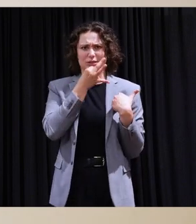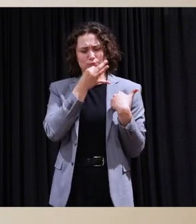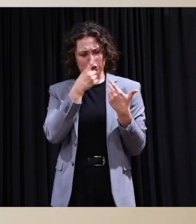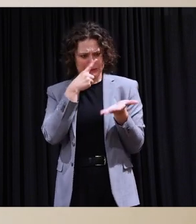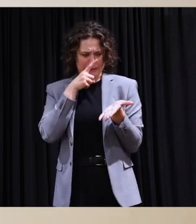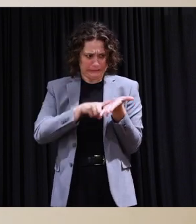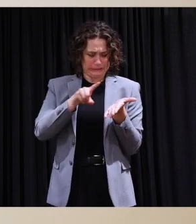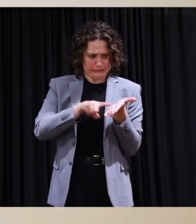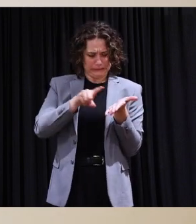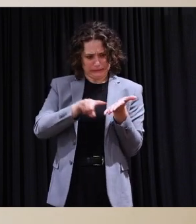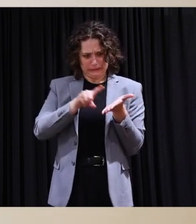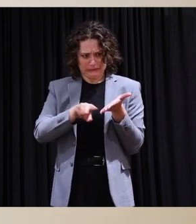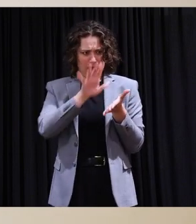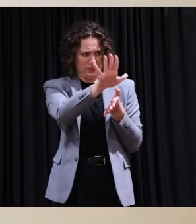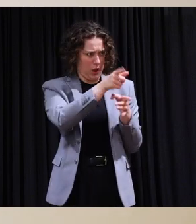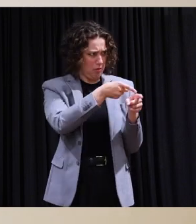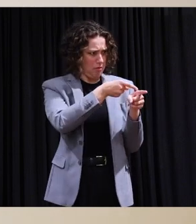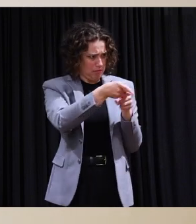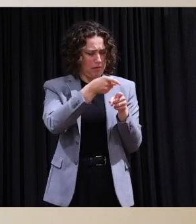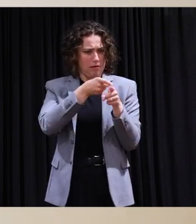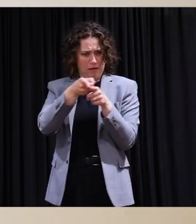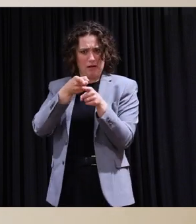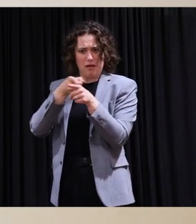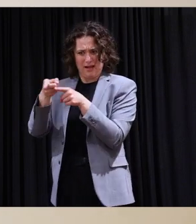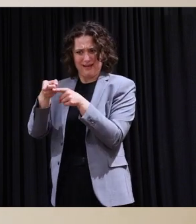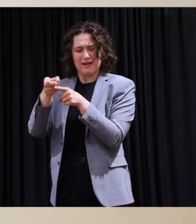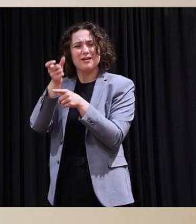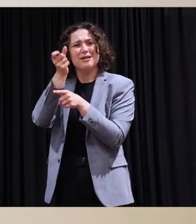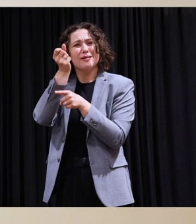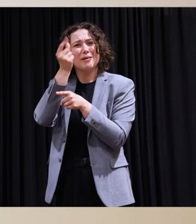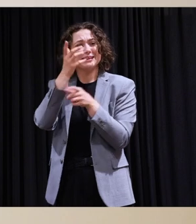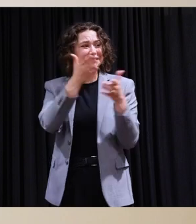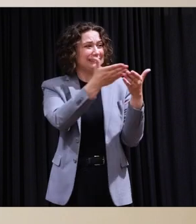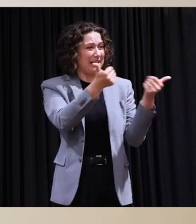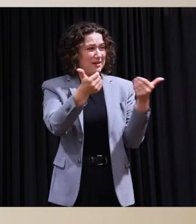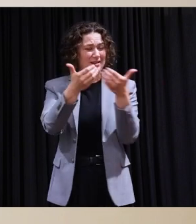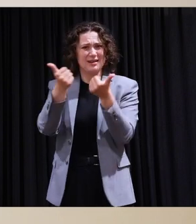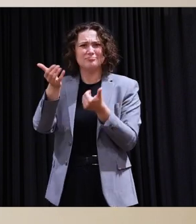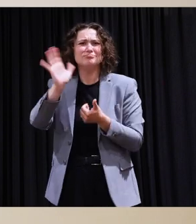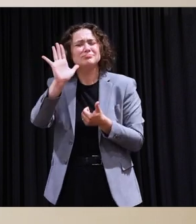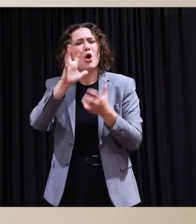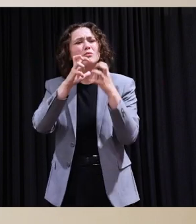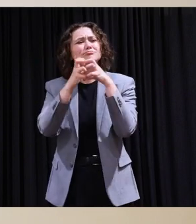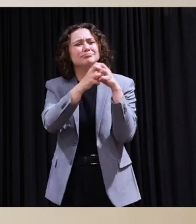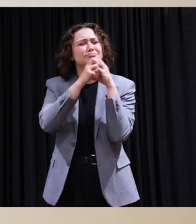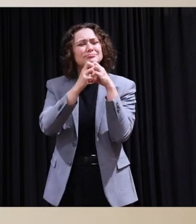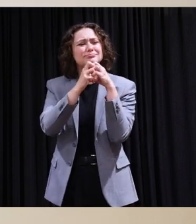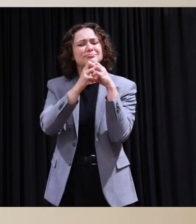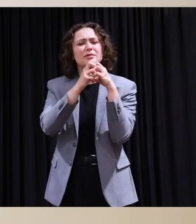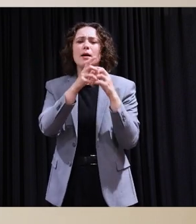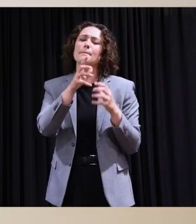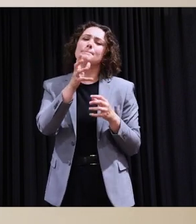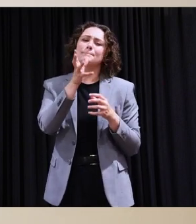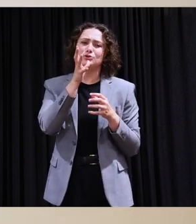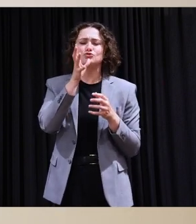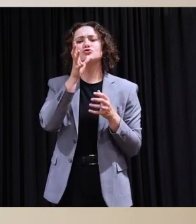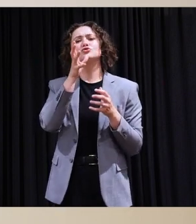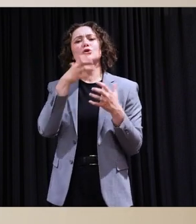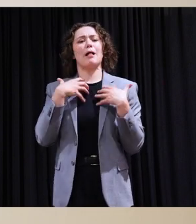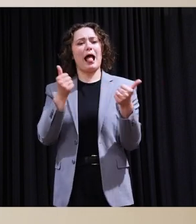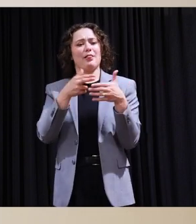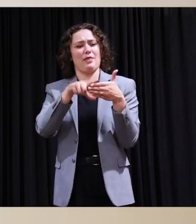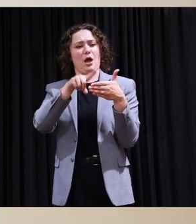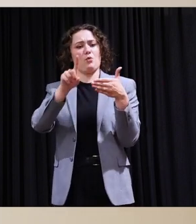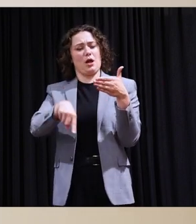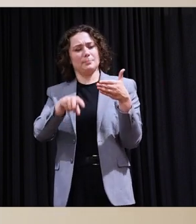area, but it's all intersected. Maternal infant health outcomes are the way that they are, and there's a huge disparity where women of color,